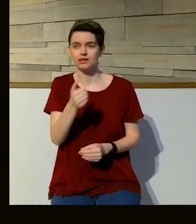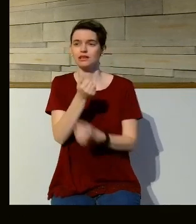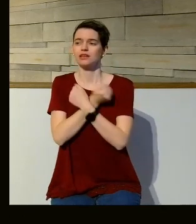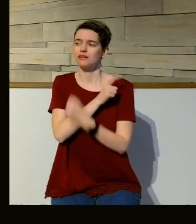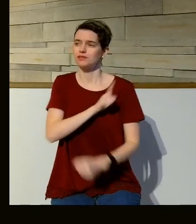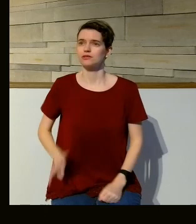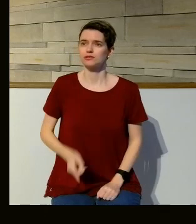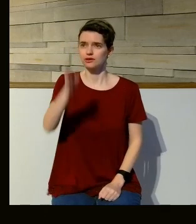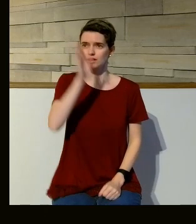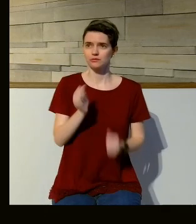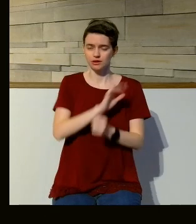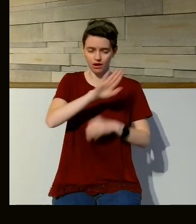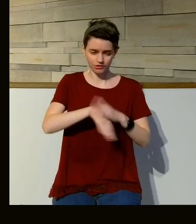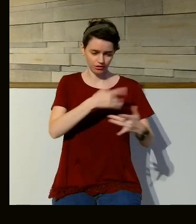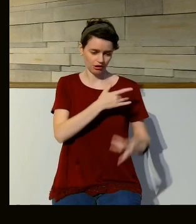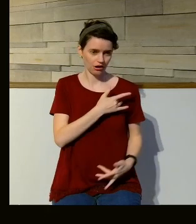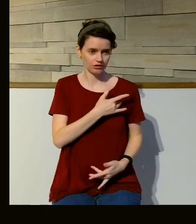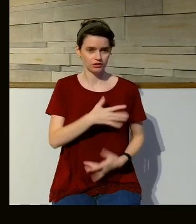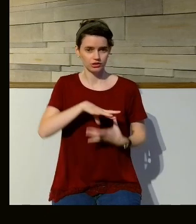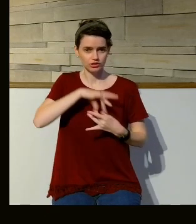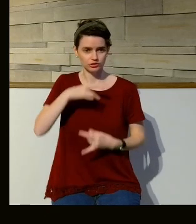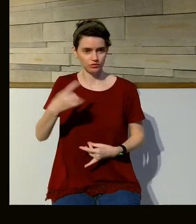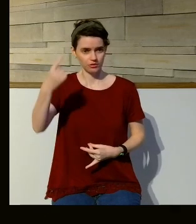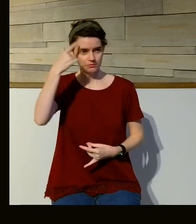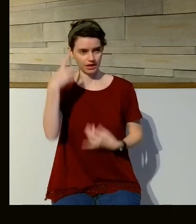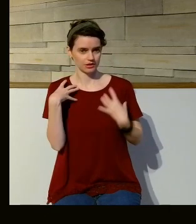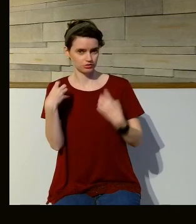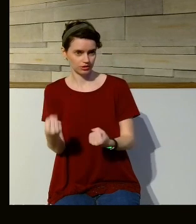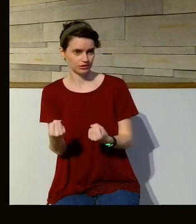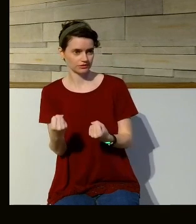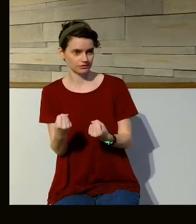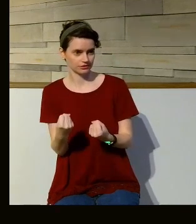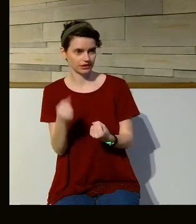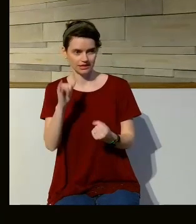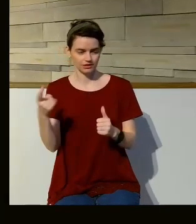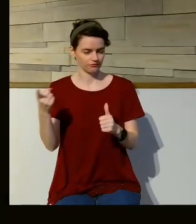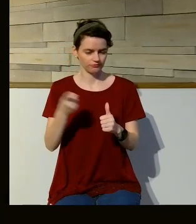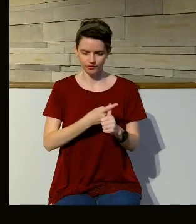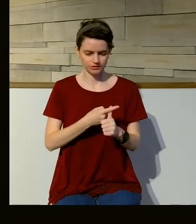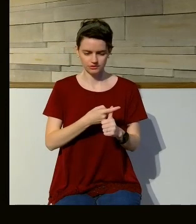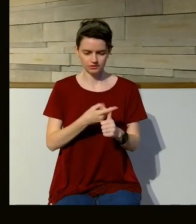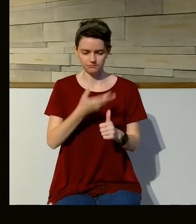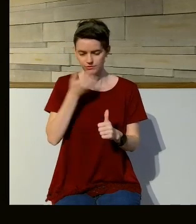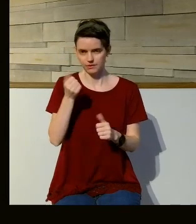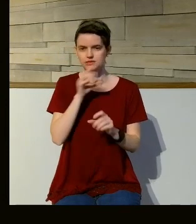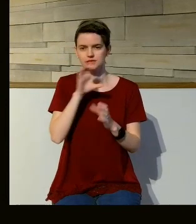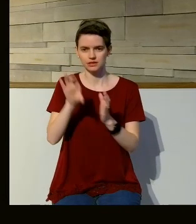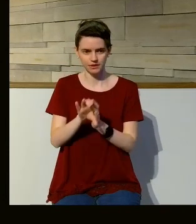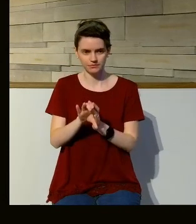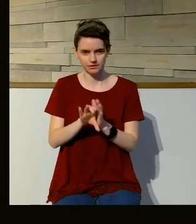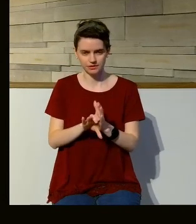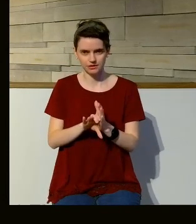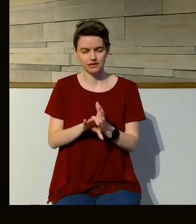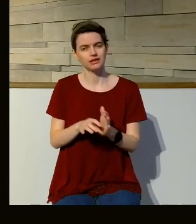Lord God with all your heart, soul, mind, and strength. This is the first and principal commandment. Now, if we